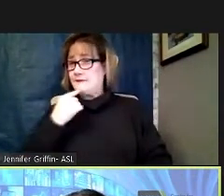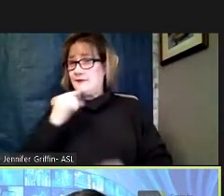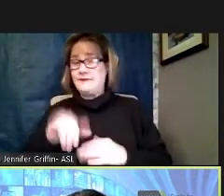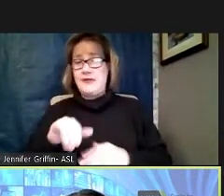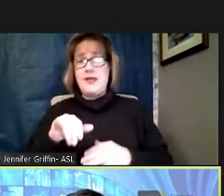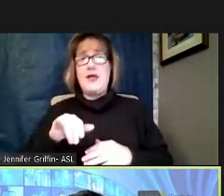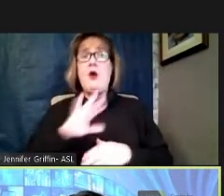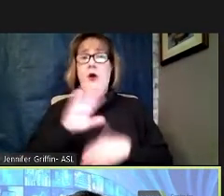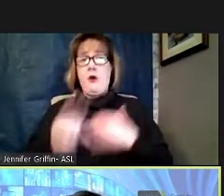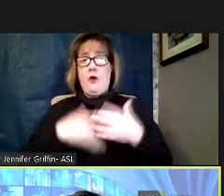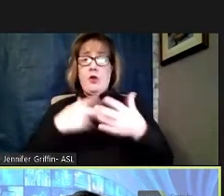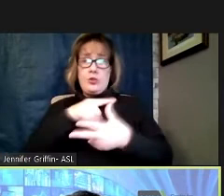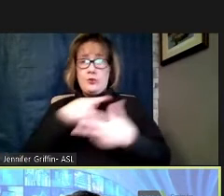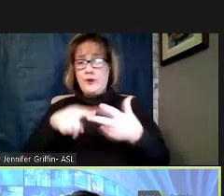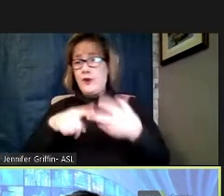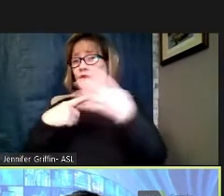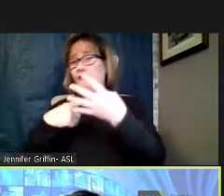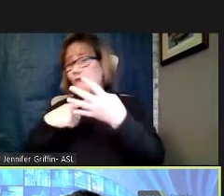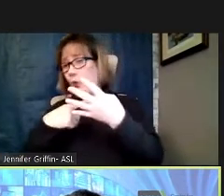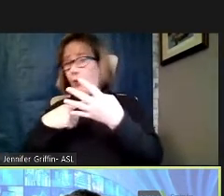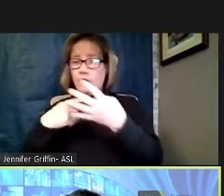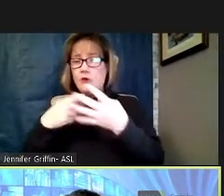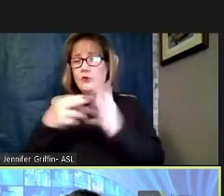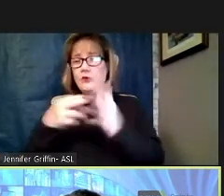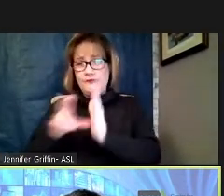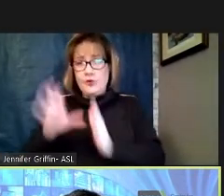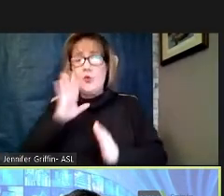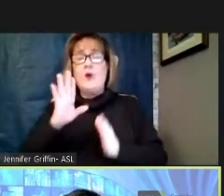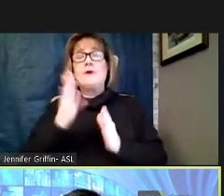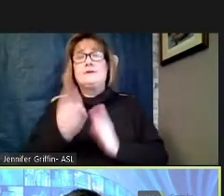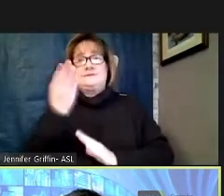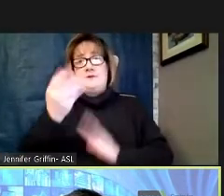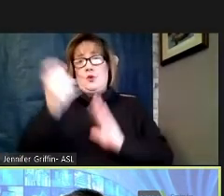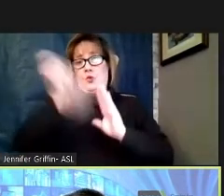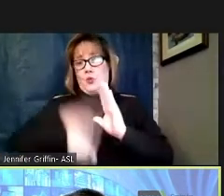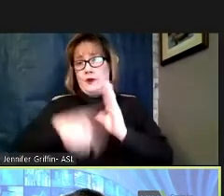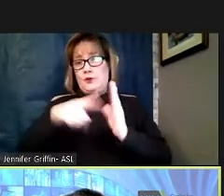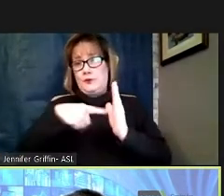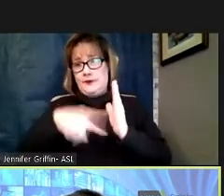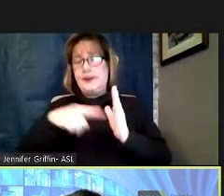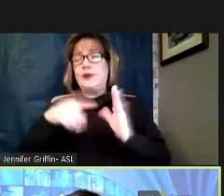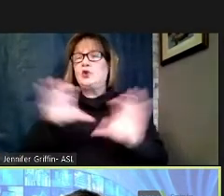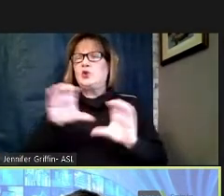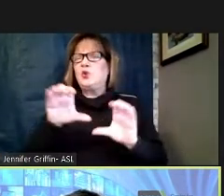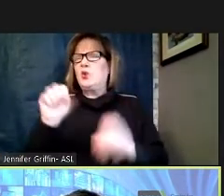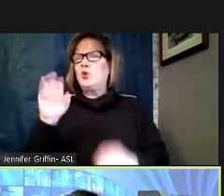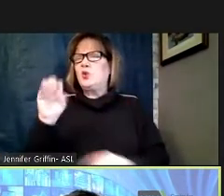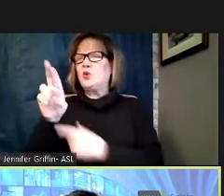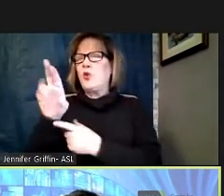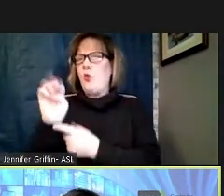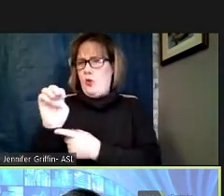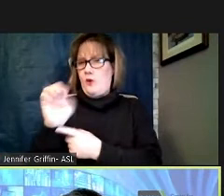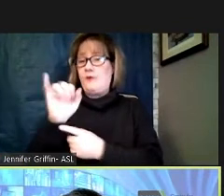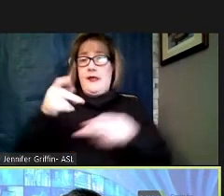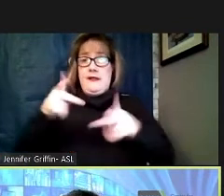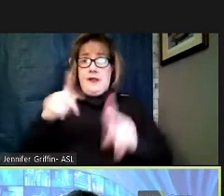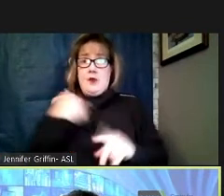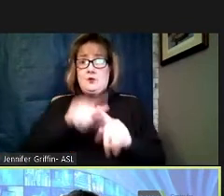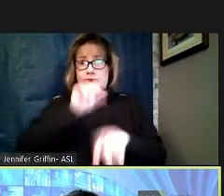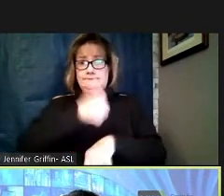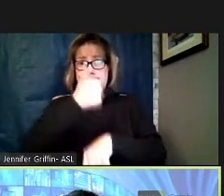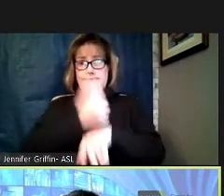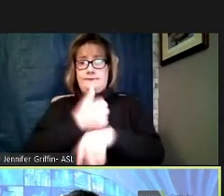all 3 or 4 reviewers are going to submit that written critique and then preliminary scores that allows us to set the